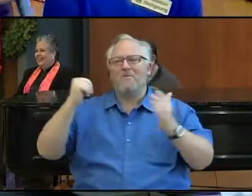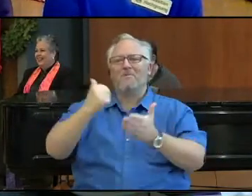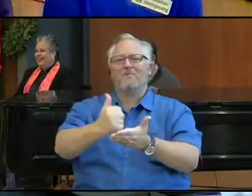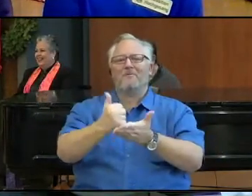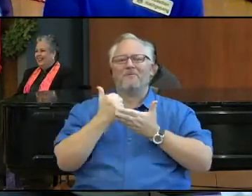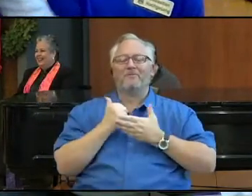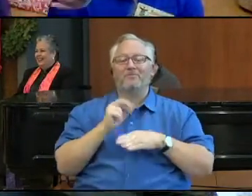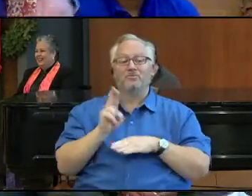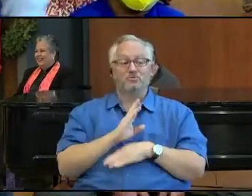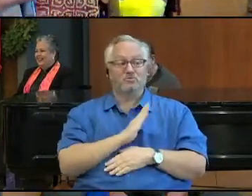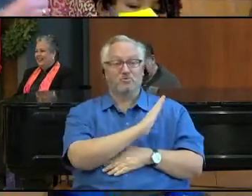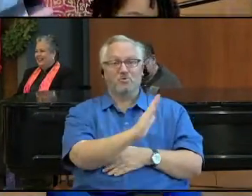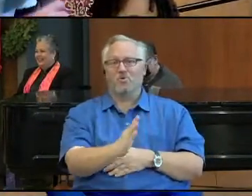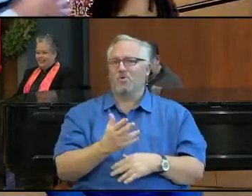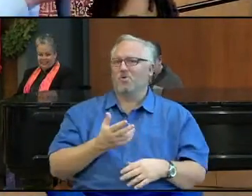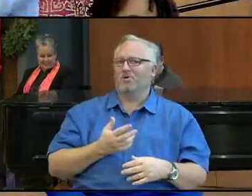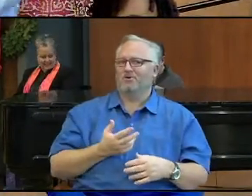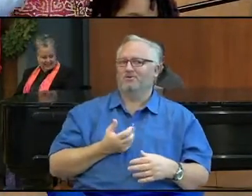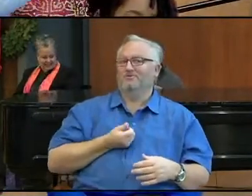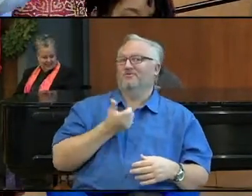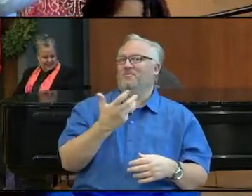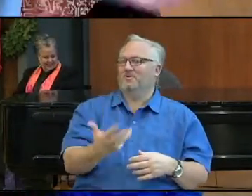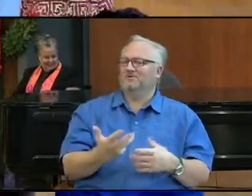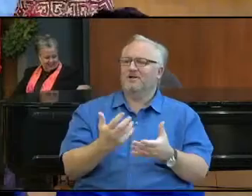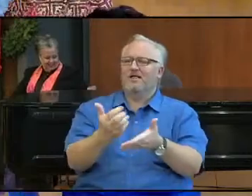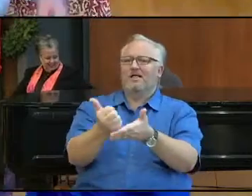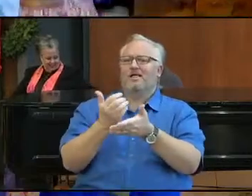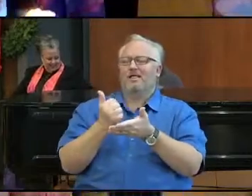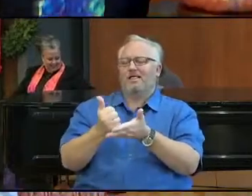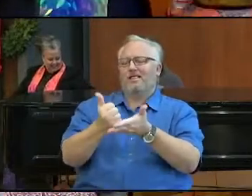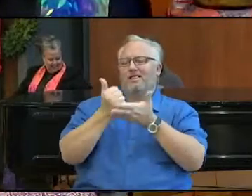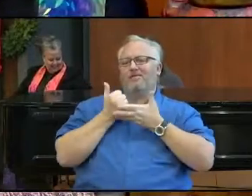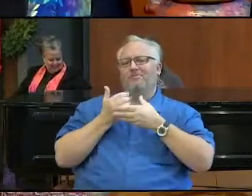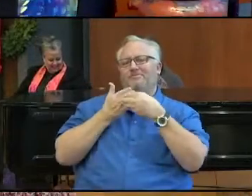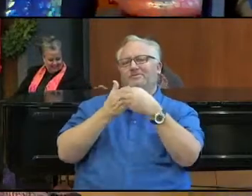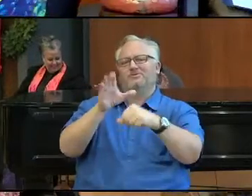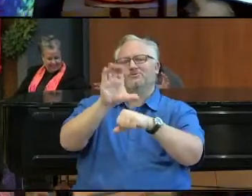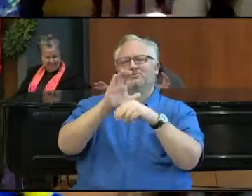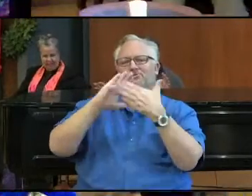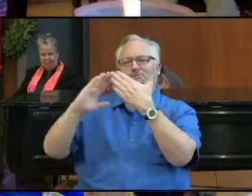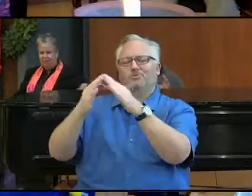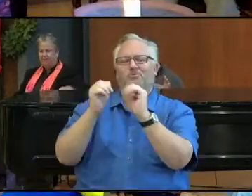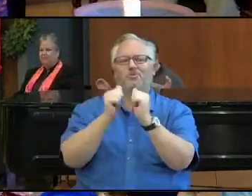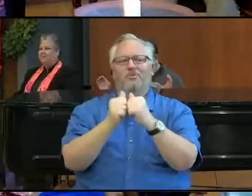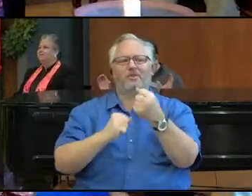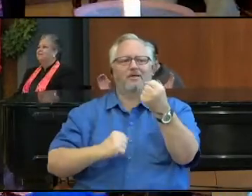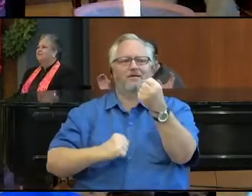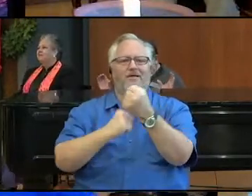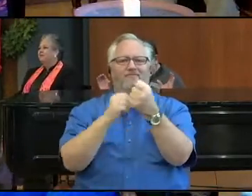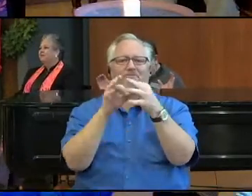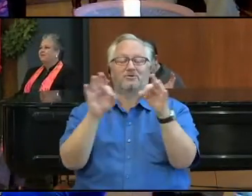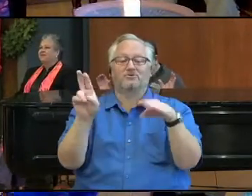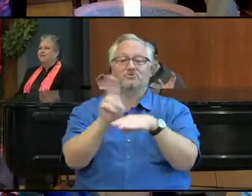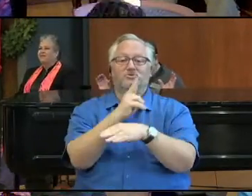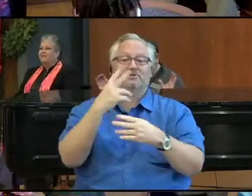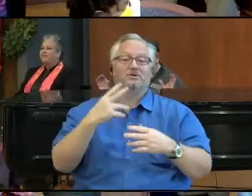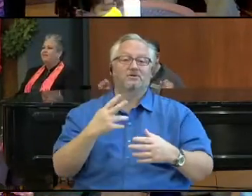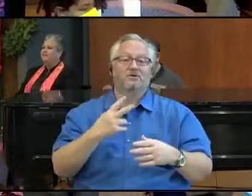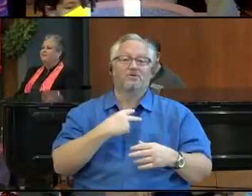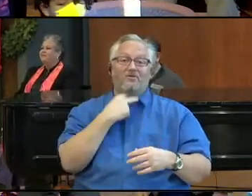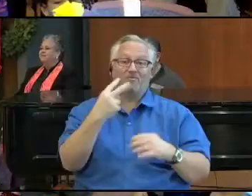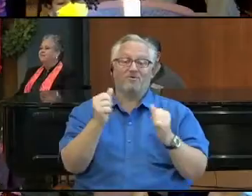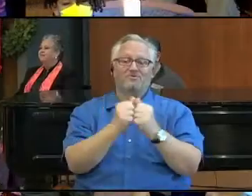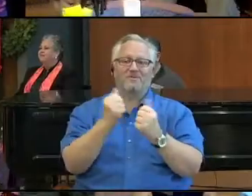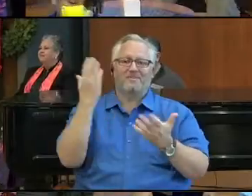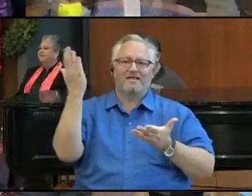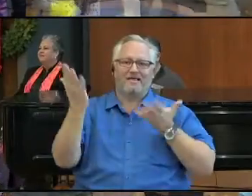use your voice to lead the congregation in our affirmation. If you could stand up with me and use our voices and hands, we'll say it first in